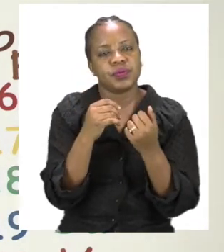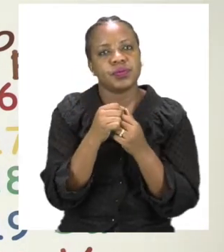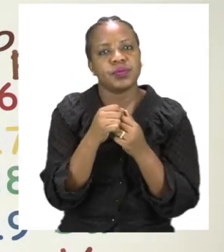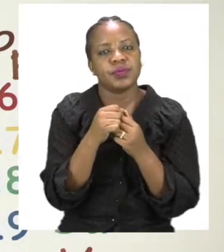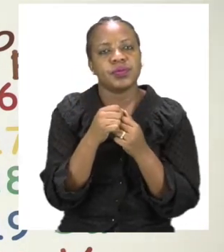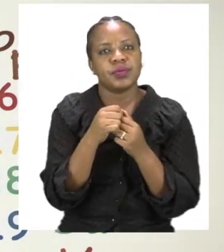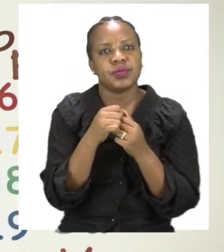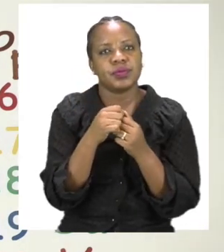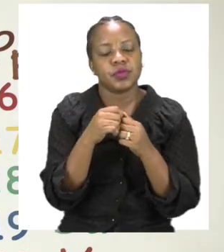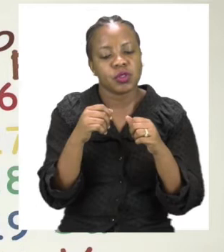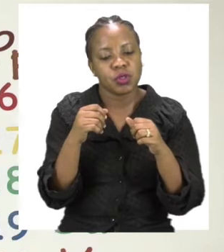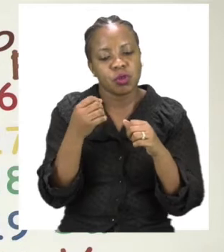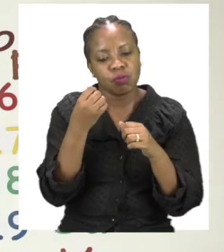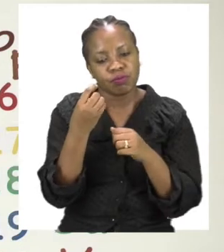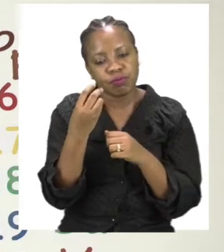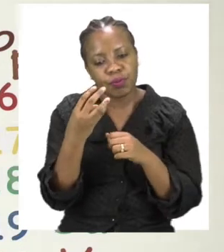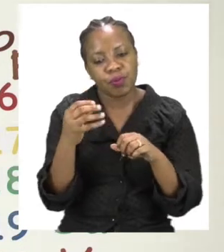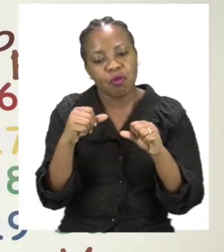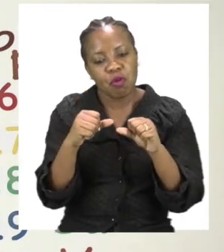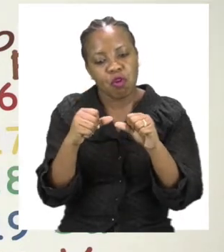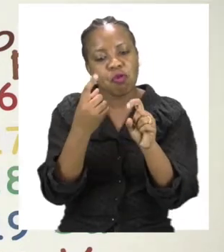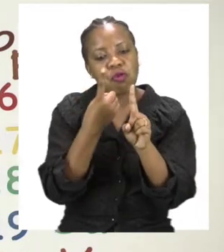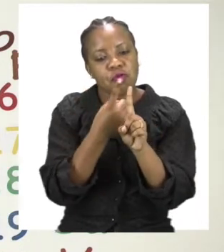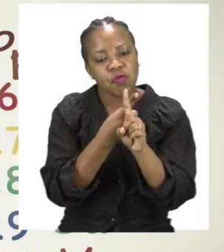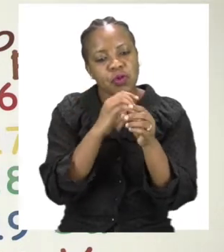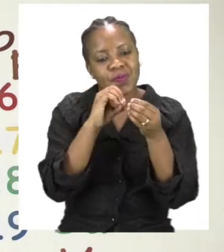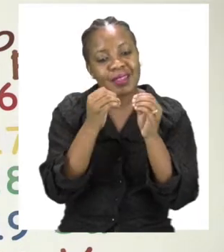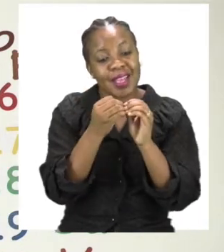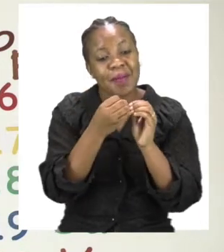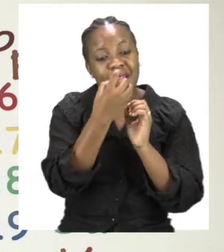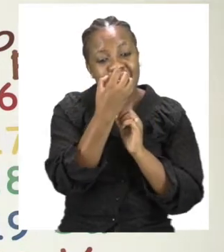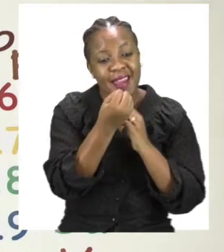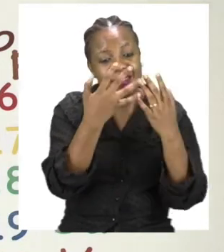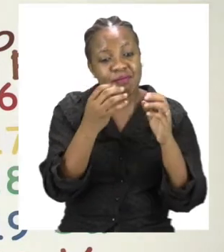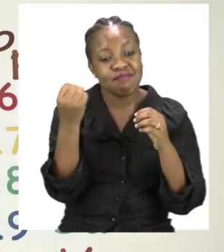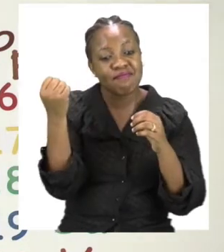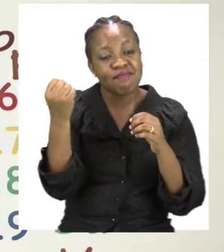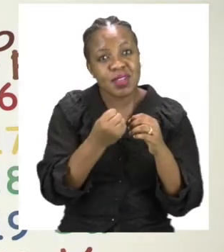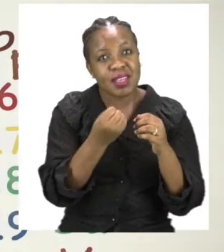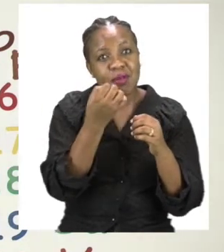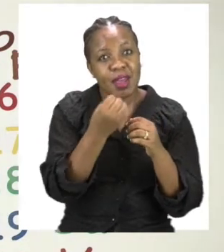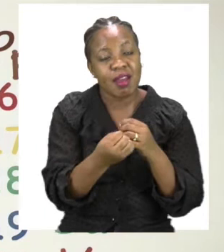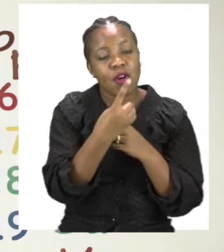we count on from the number that we have been given. In this case, we are moving